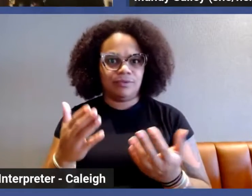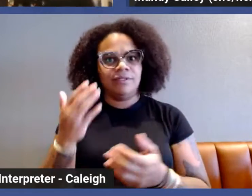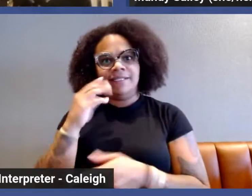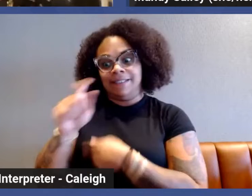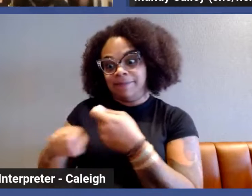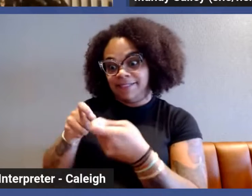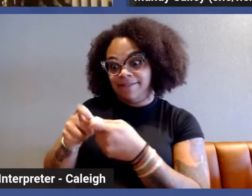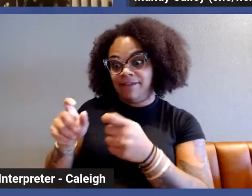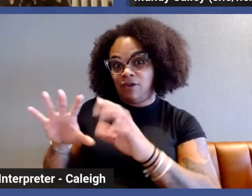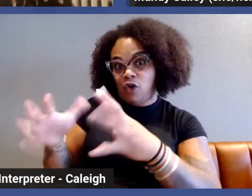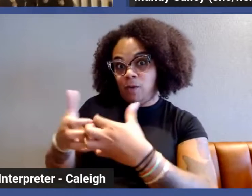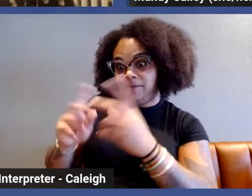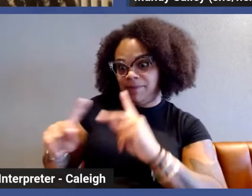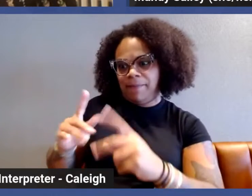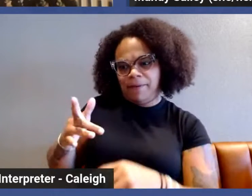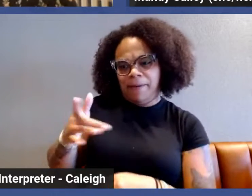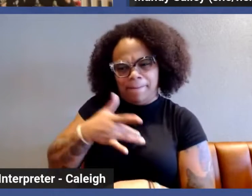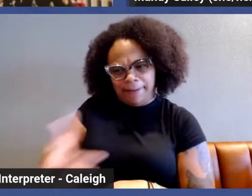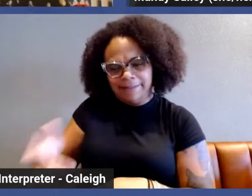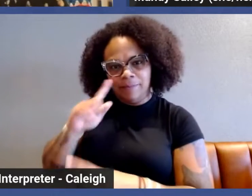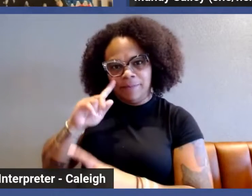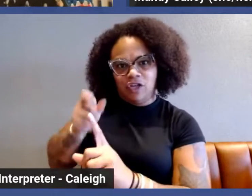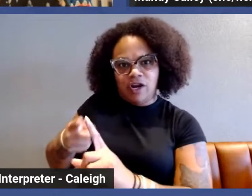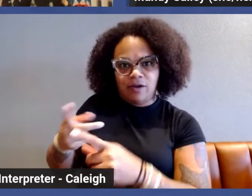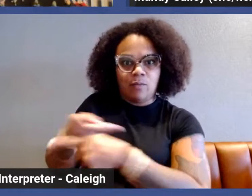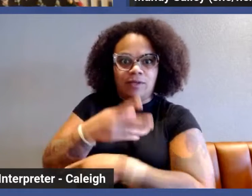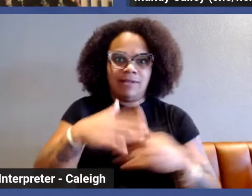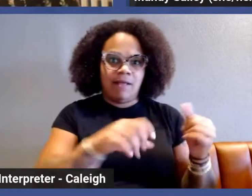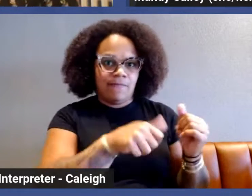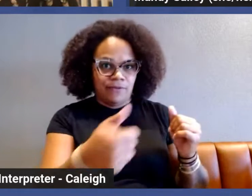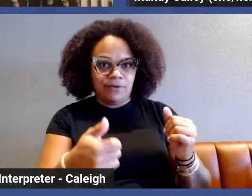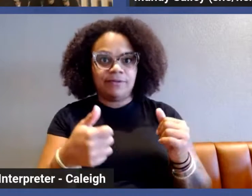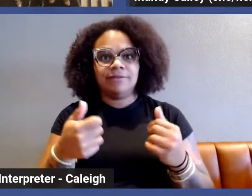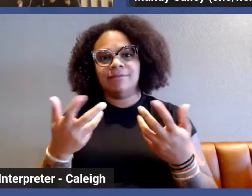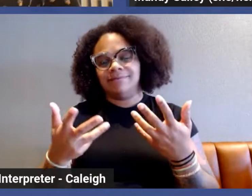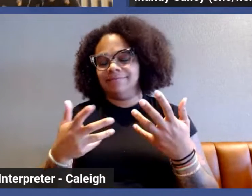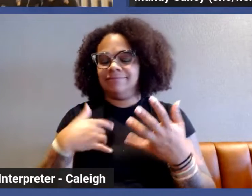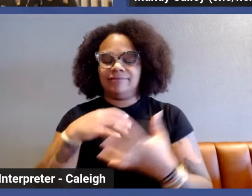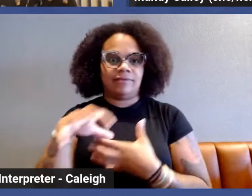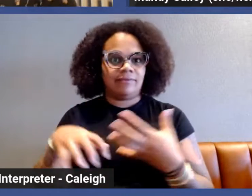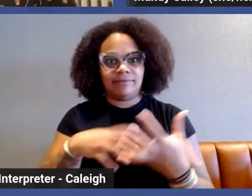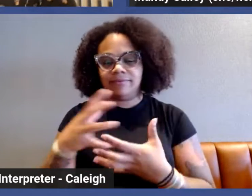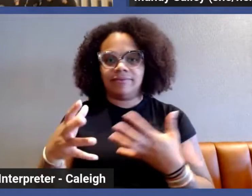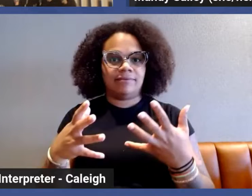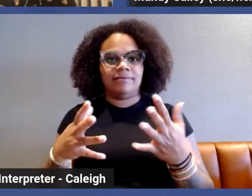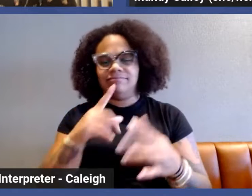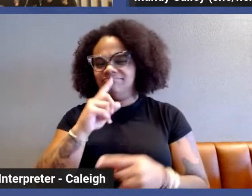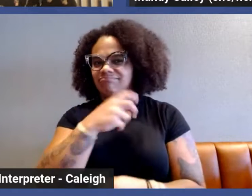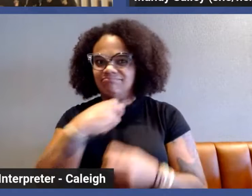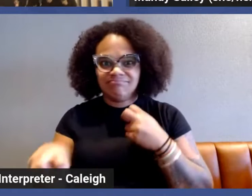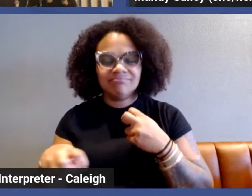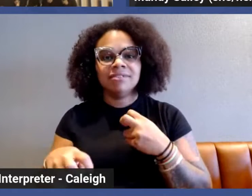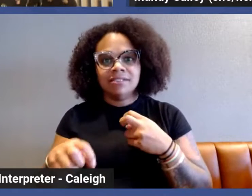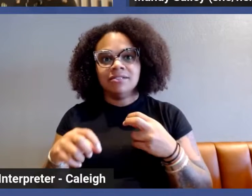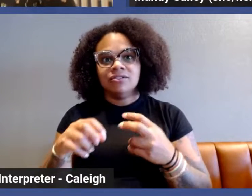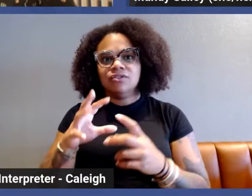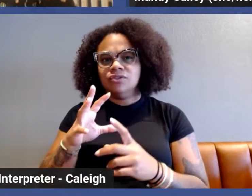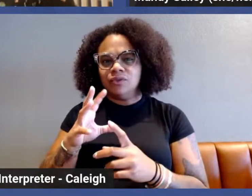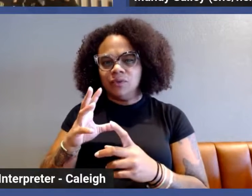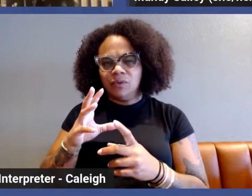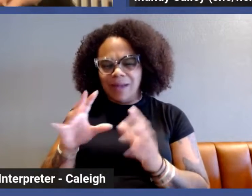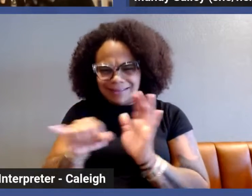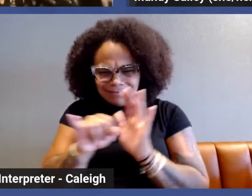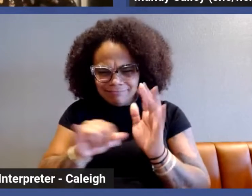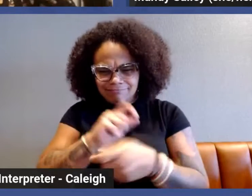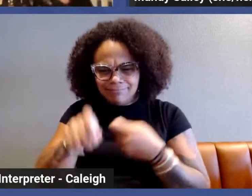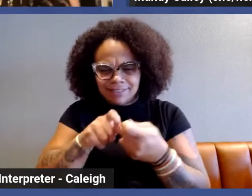lot of different levels of what's going on there. And it does make it tricky to capture what might be